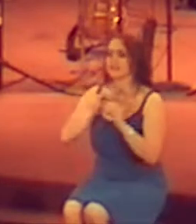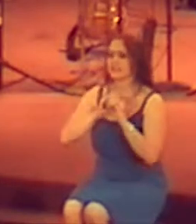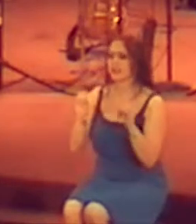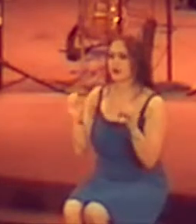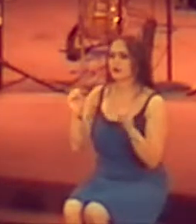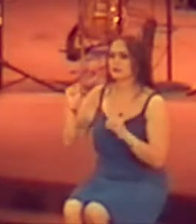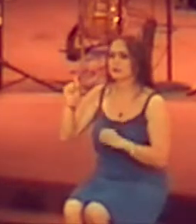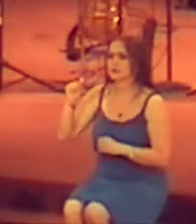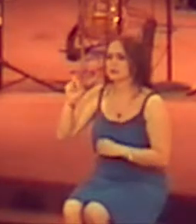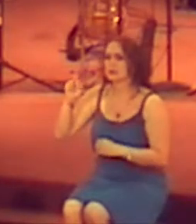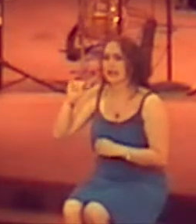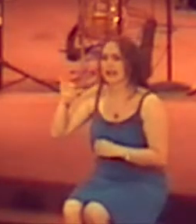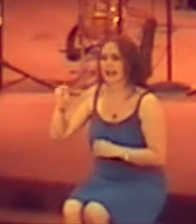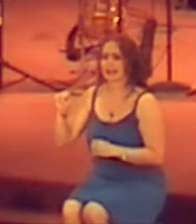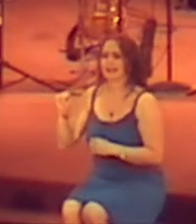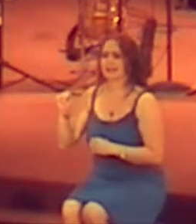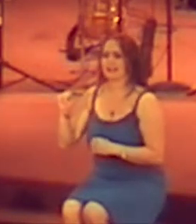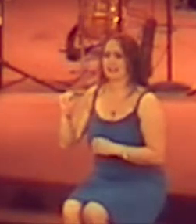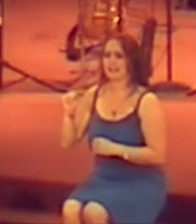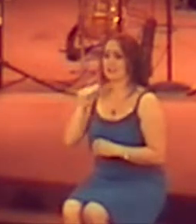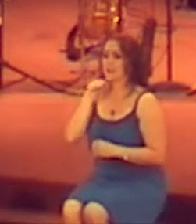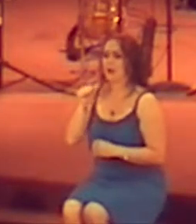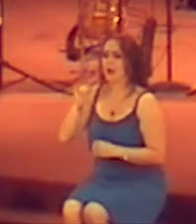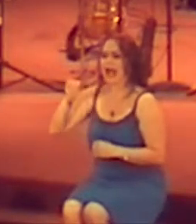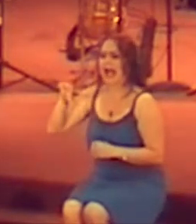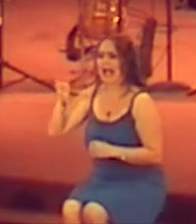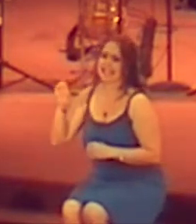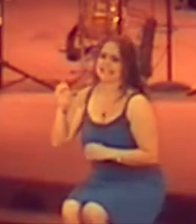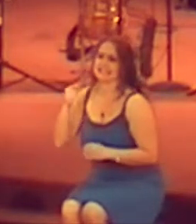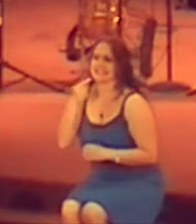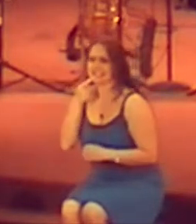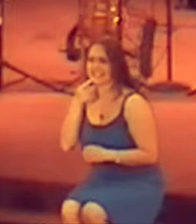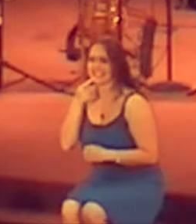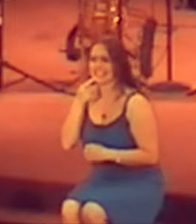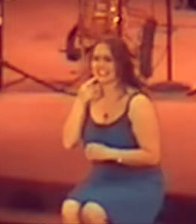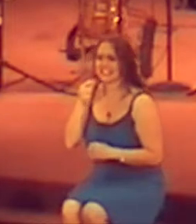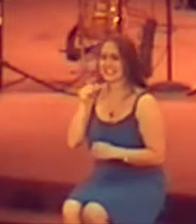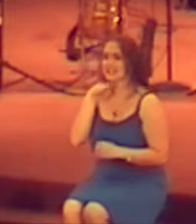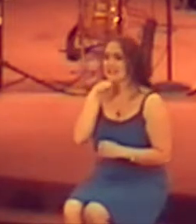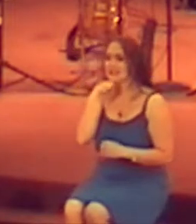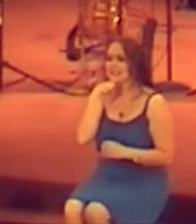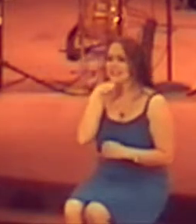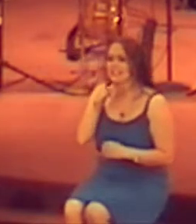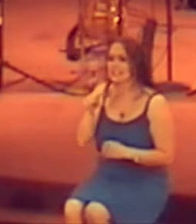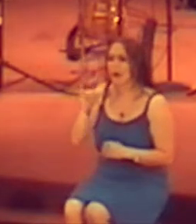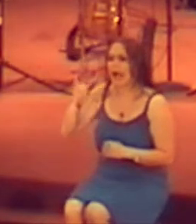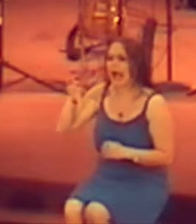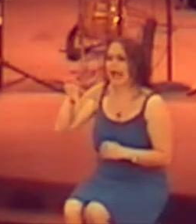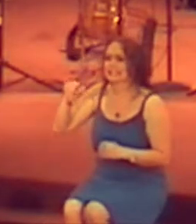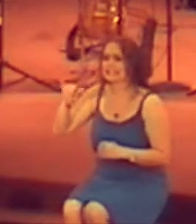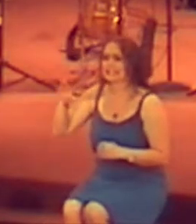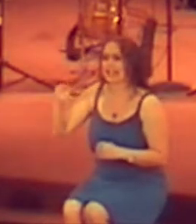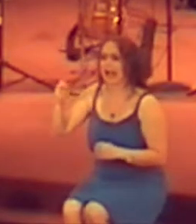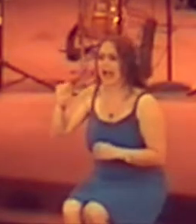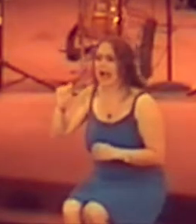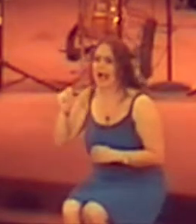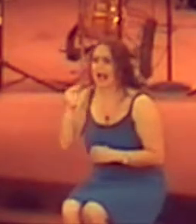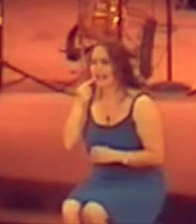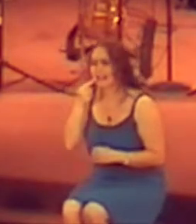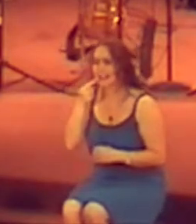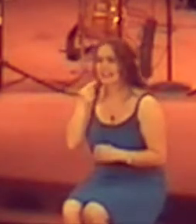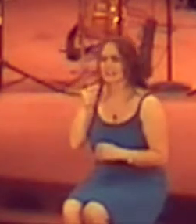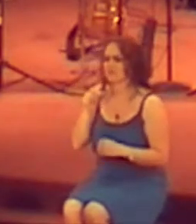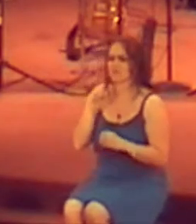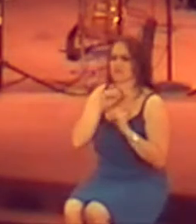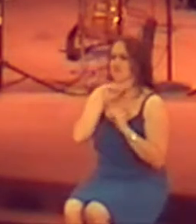strain? You don't have to ice your tongue down. You don't have to put any icy hot there. You don't have to do